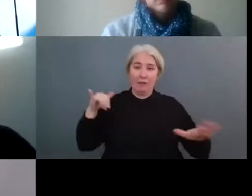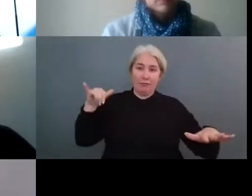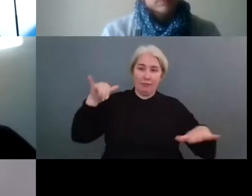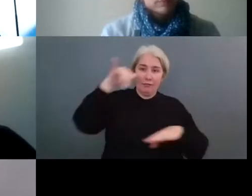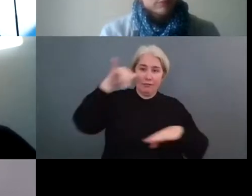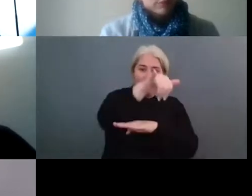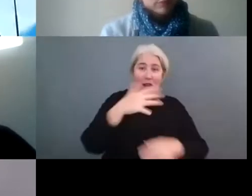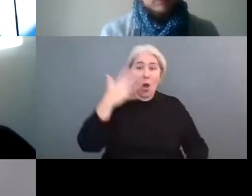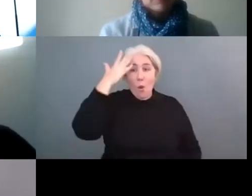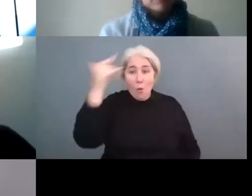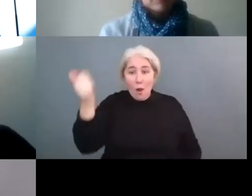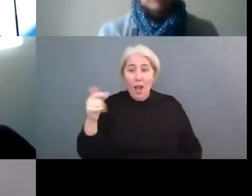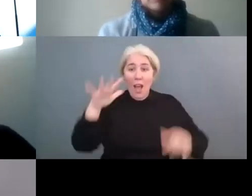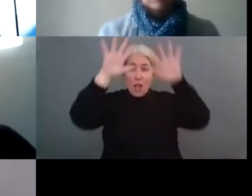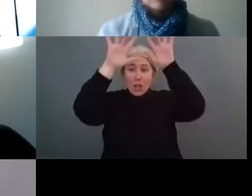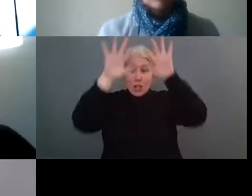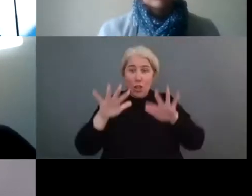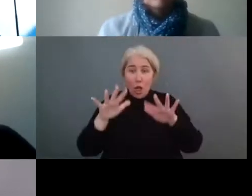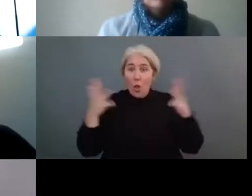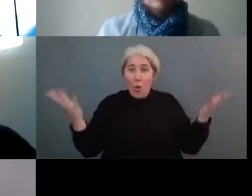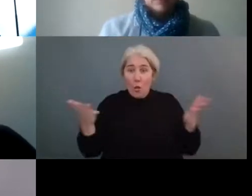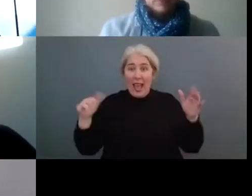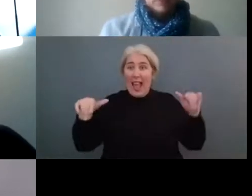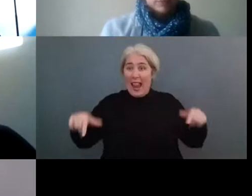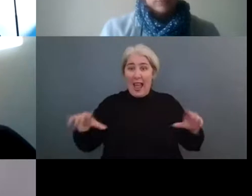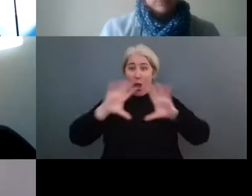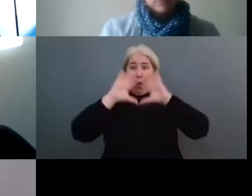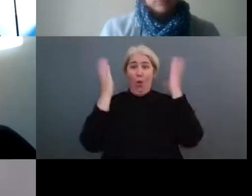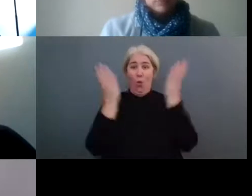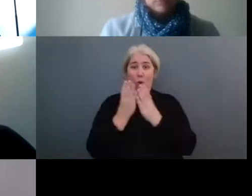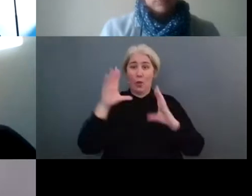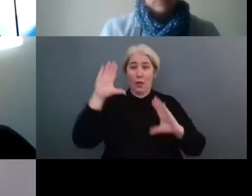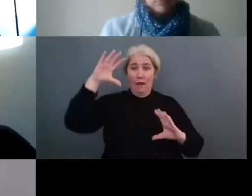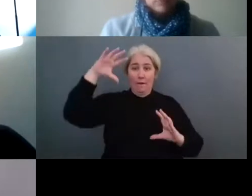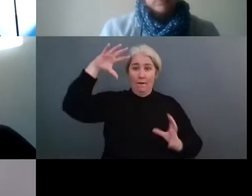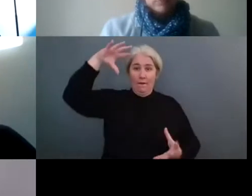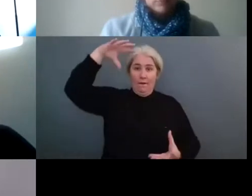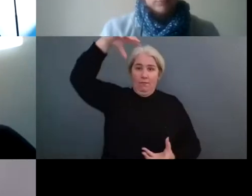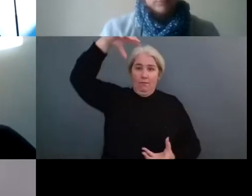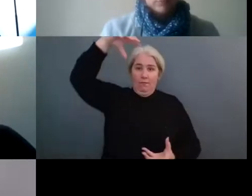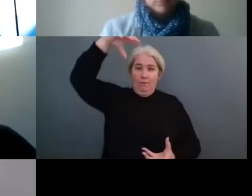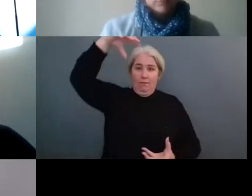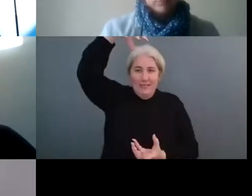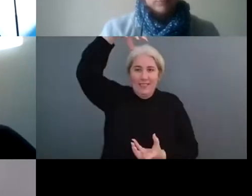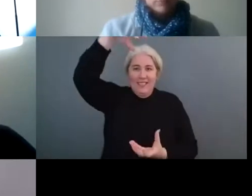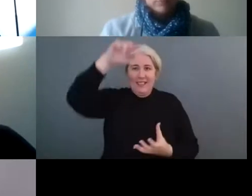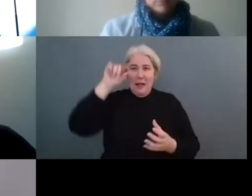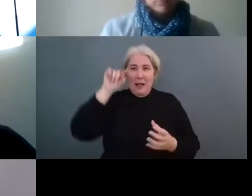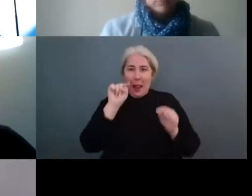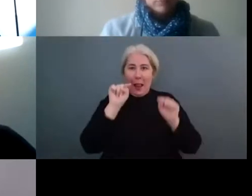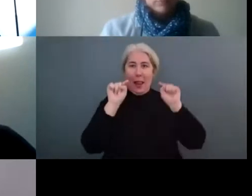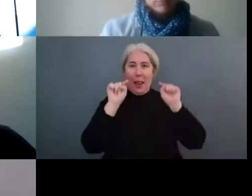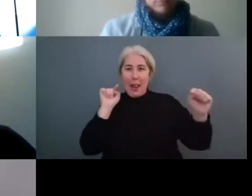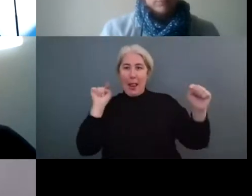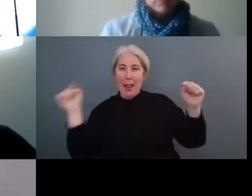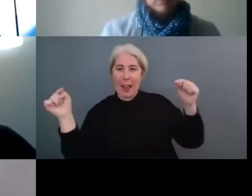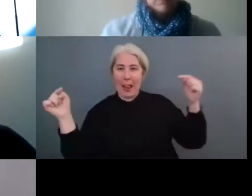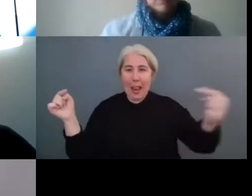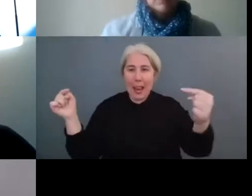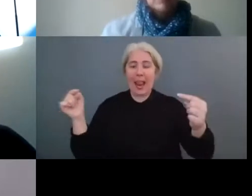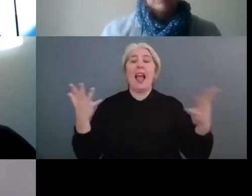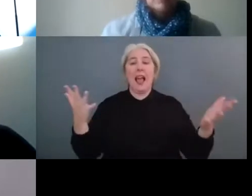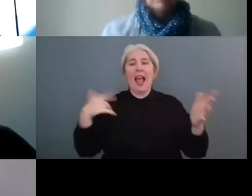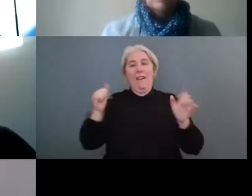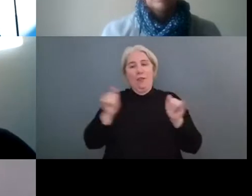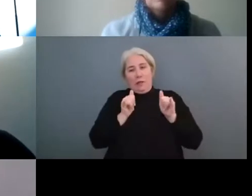cities and less so. We have to travel more to the snow, and all our spectators and our fans must also come to